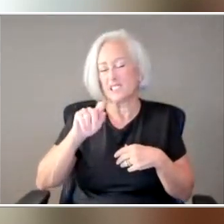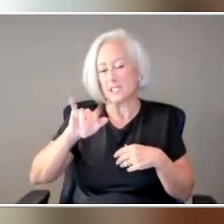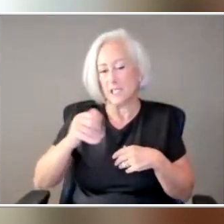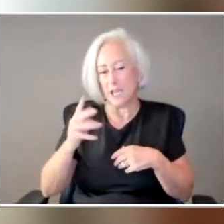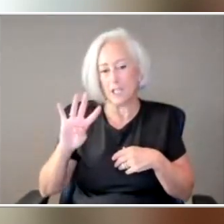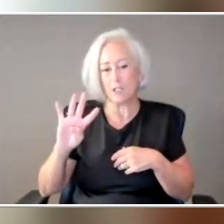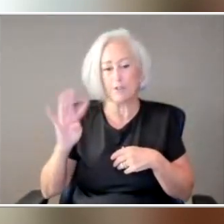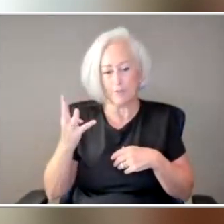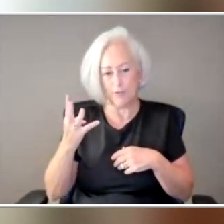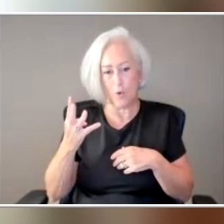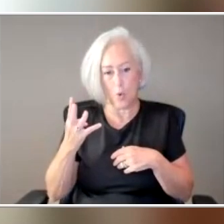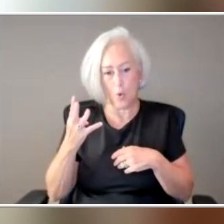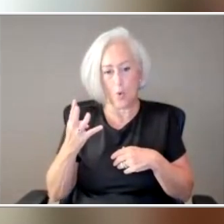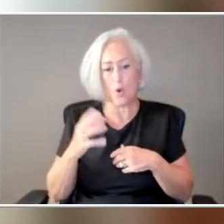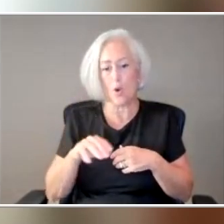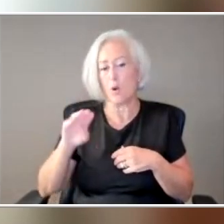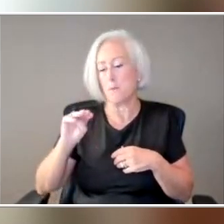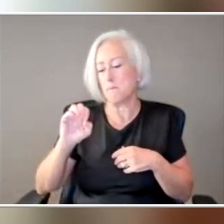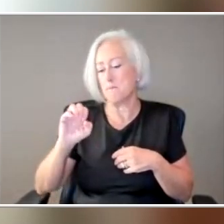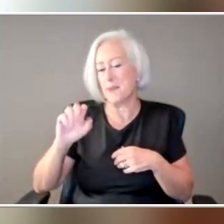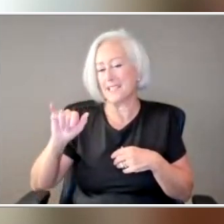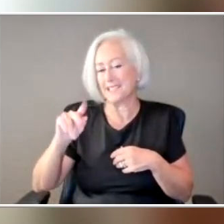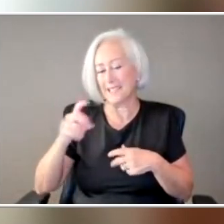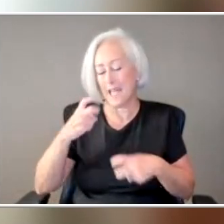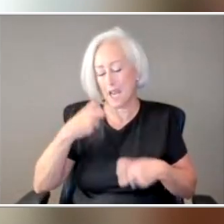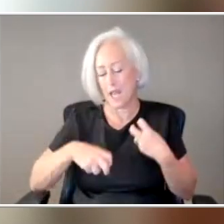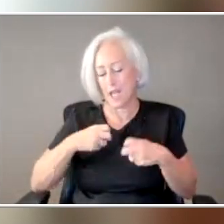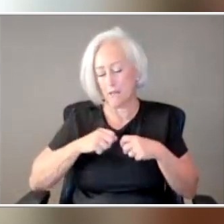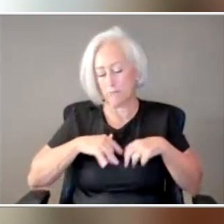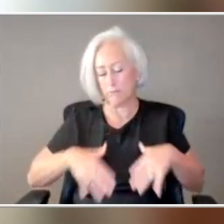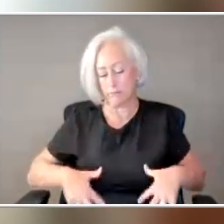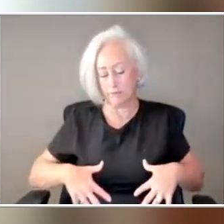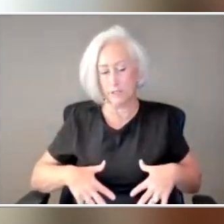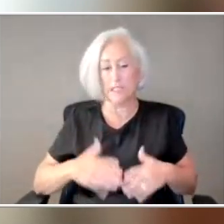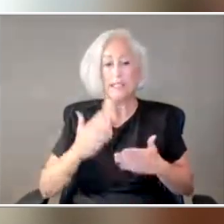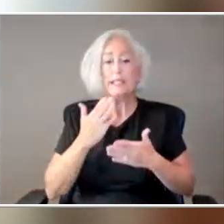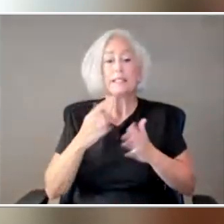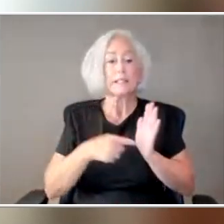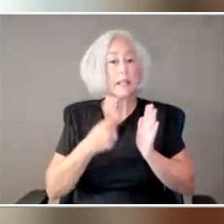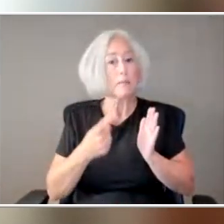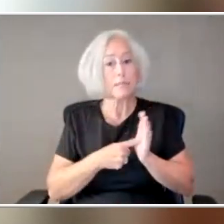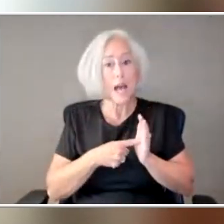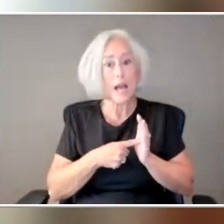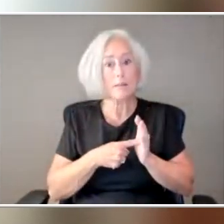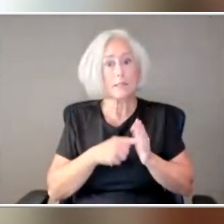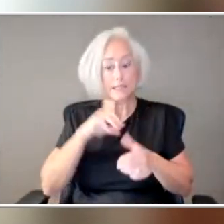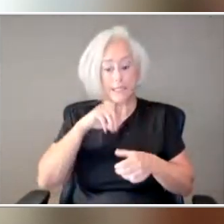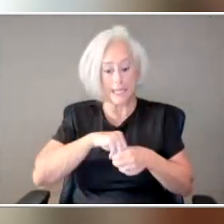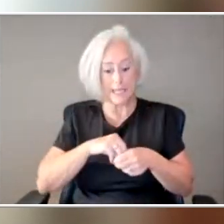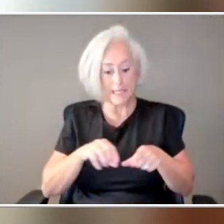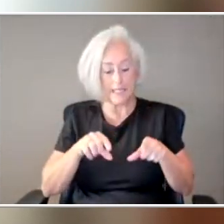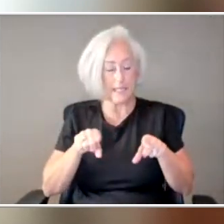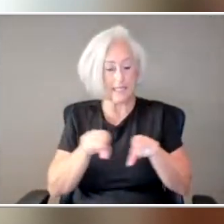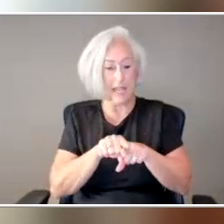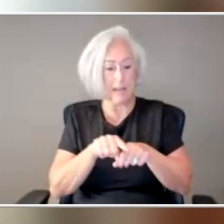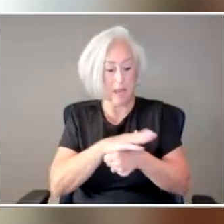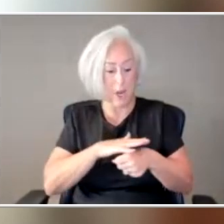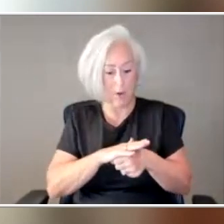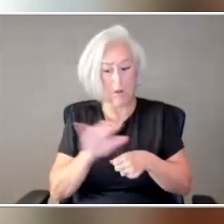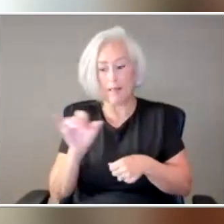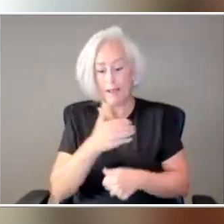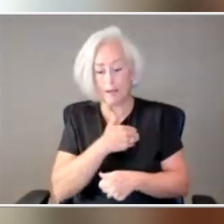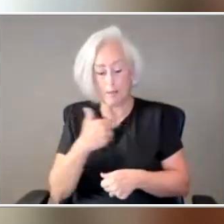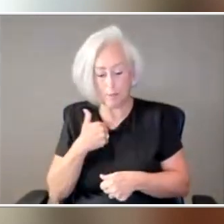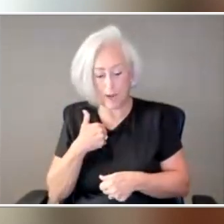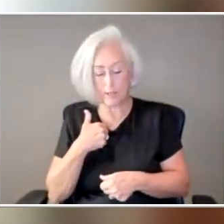back in the local areas, right? Like if it started in the breast, it's just back in the breast or the armpit area. Other times it is